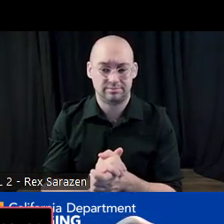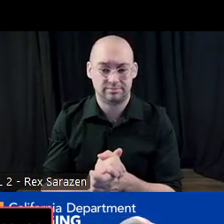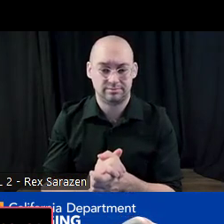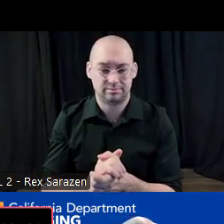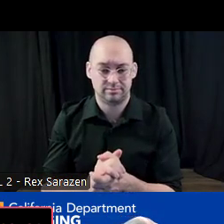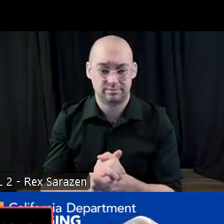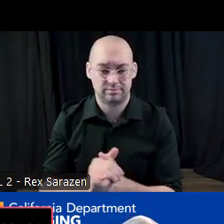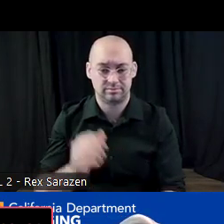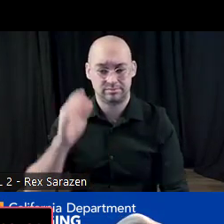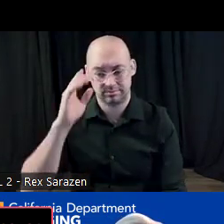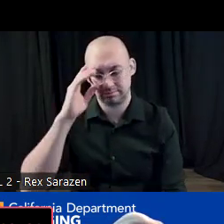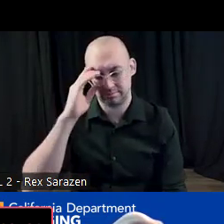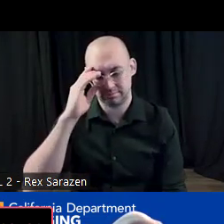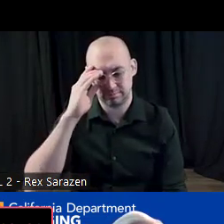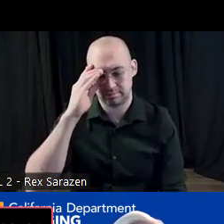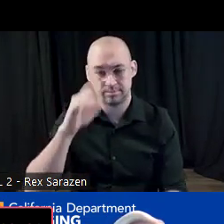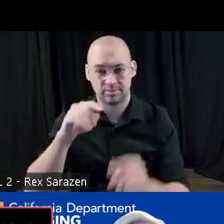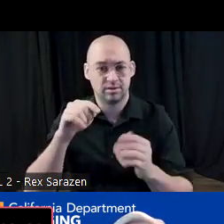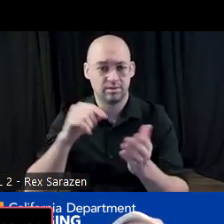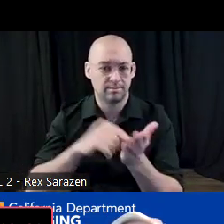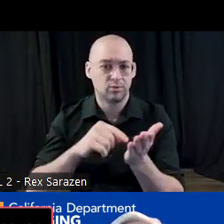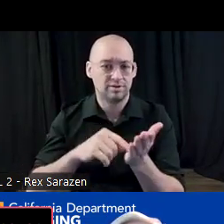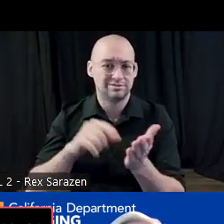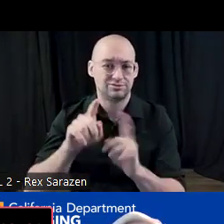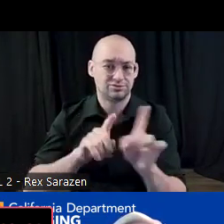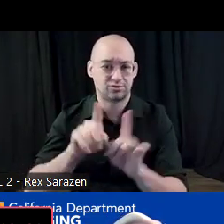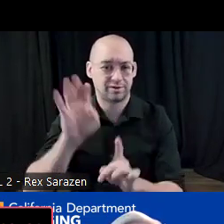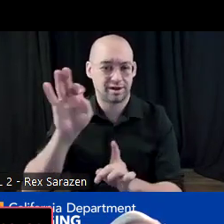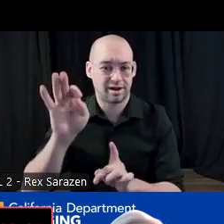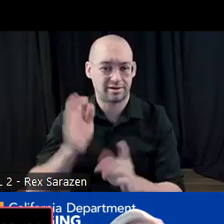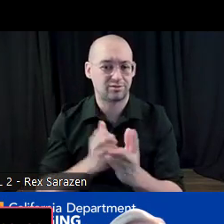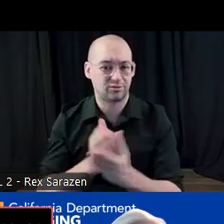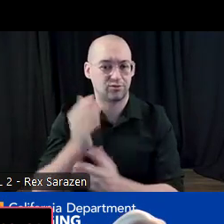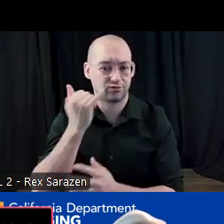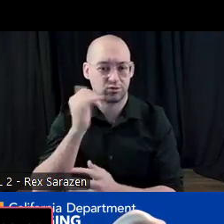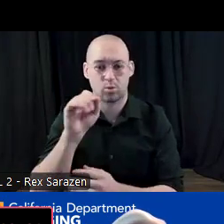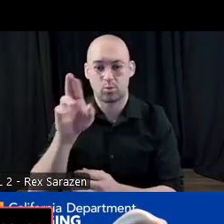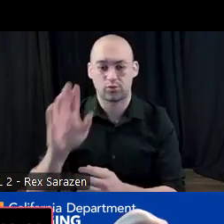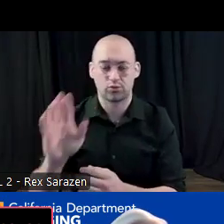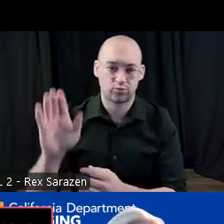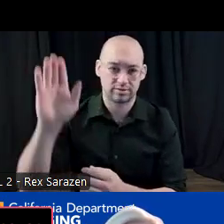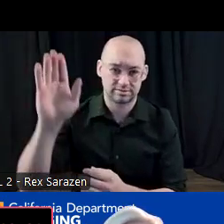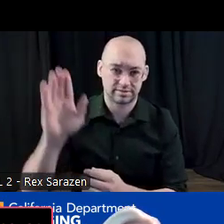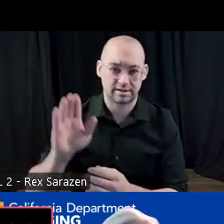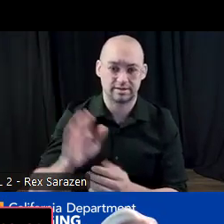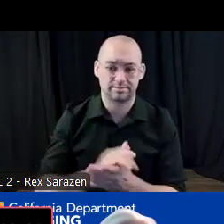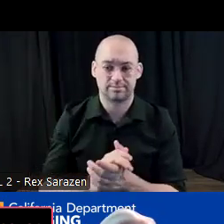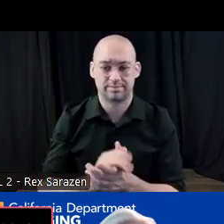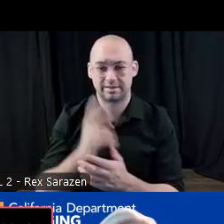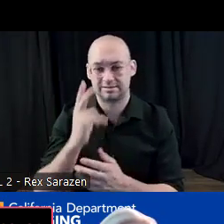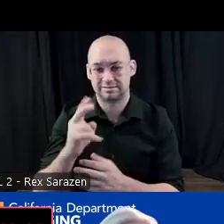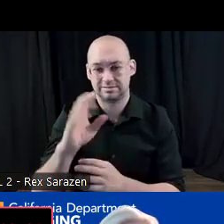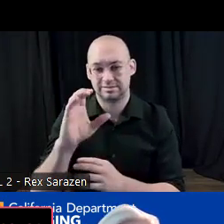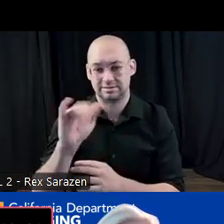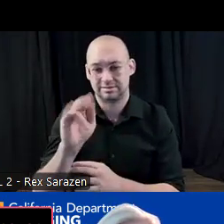please press star 9 if you're appearing by phone, or your raised hand icon on your Zoom will raise your hand. I see Cindy,